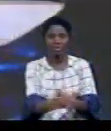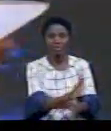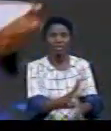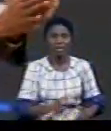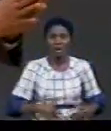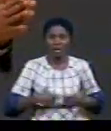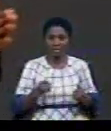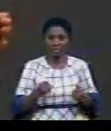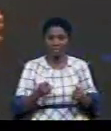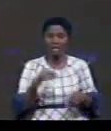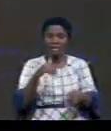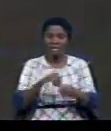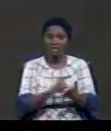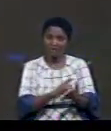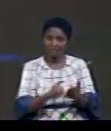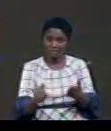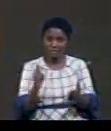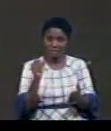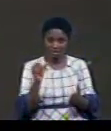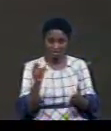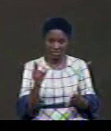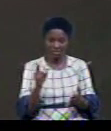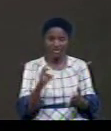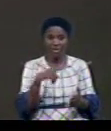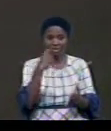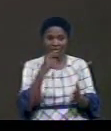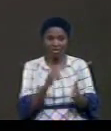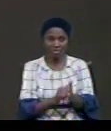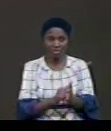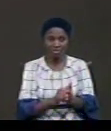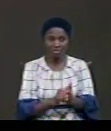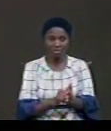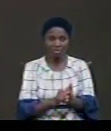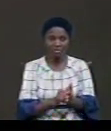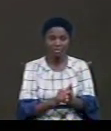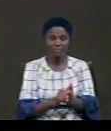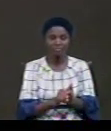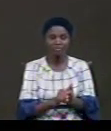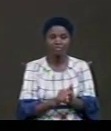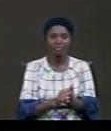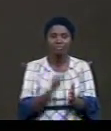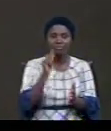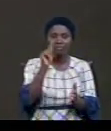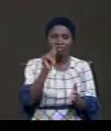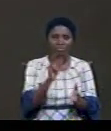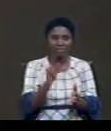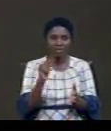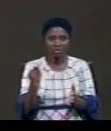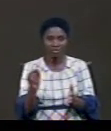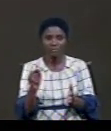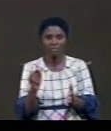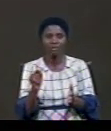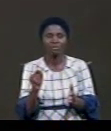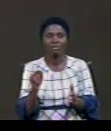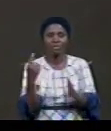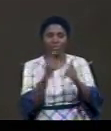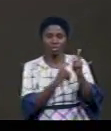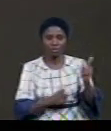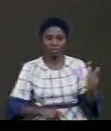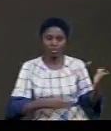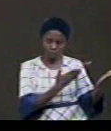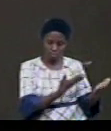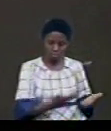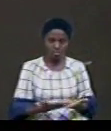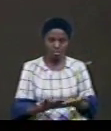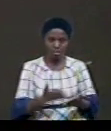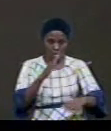11, it says, wherefore the Lord brought upon them